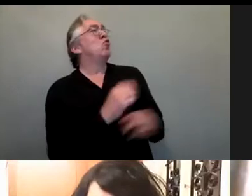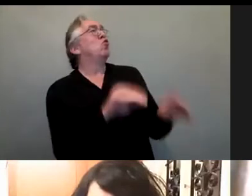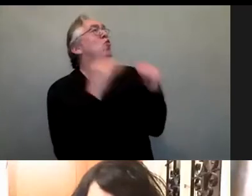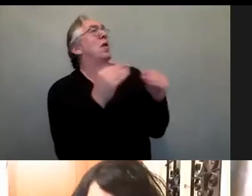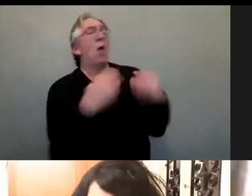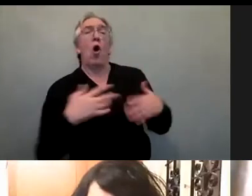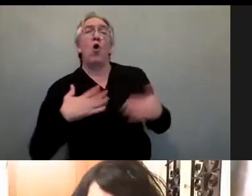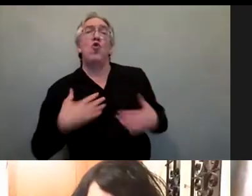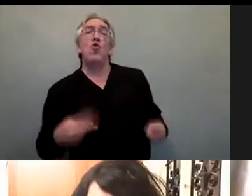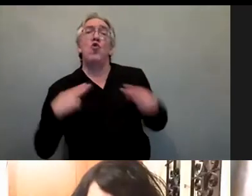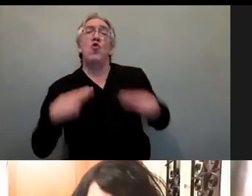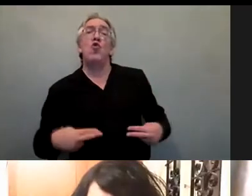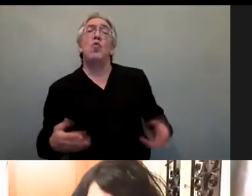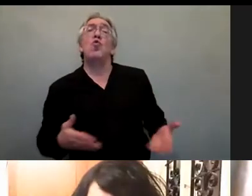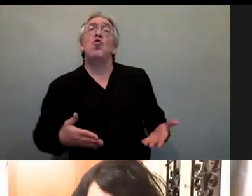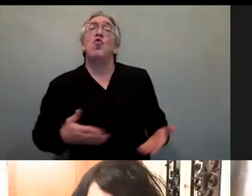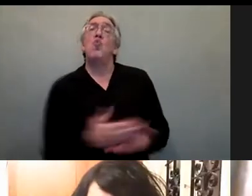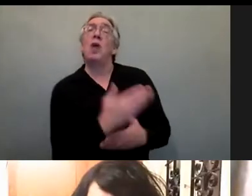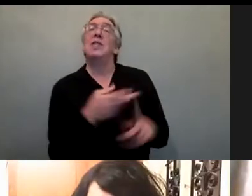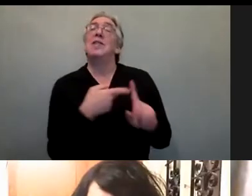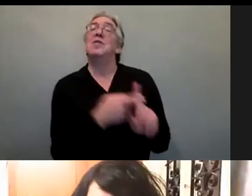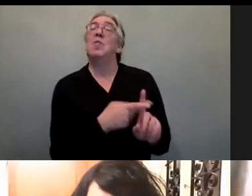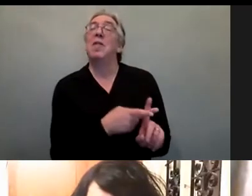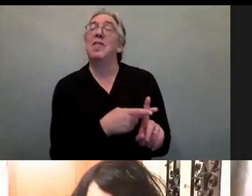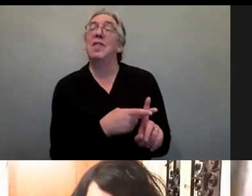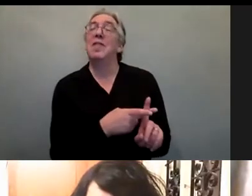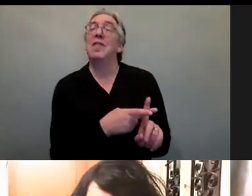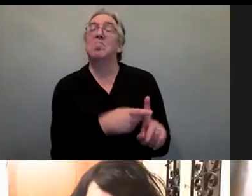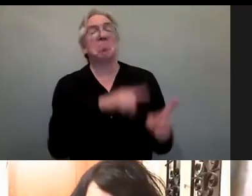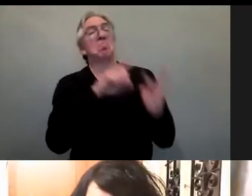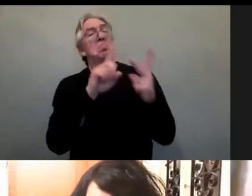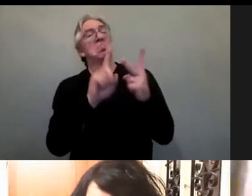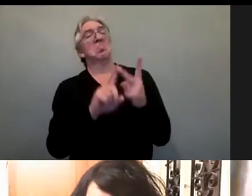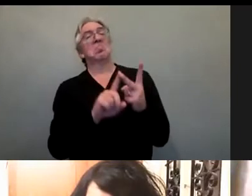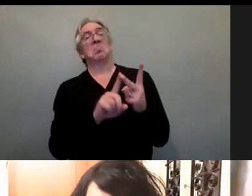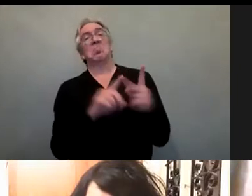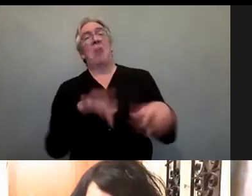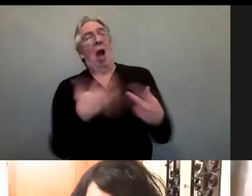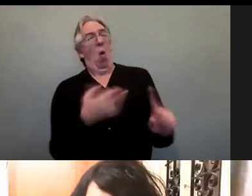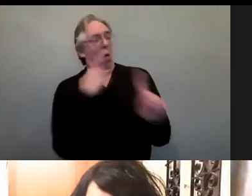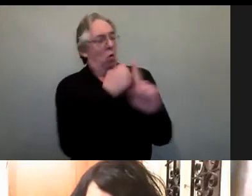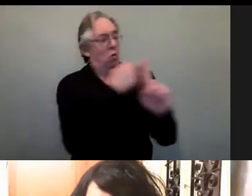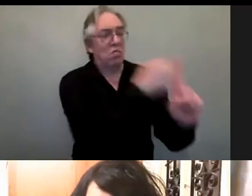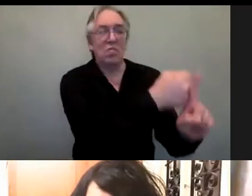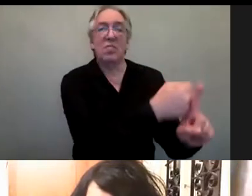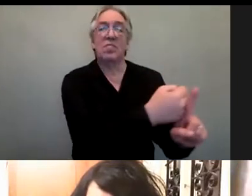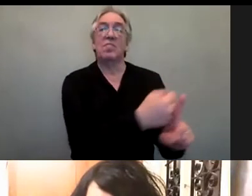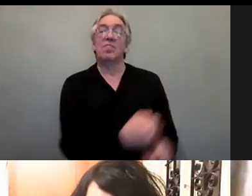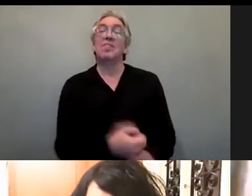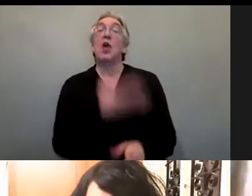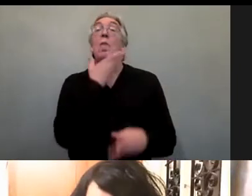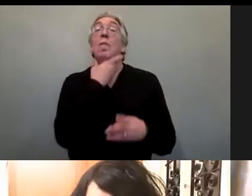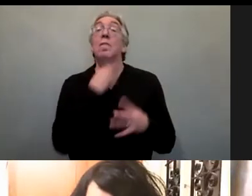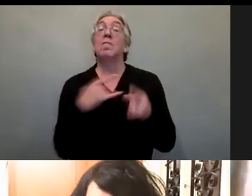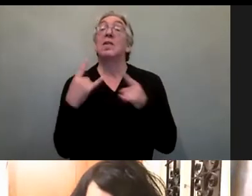and also in other issues about advocacy and sexual health and reproductive rights. And